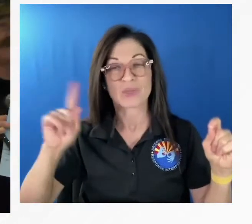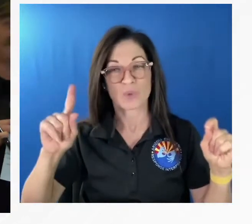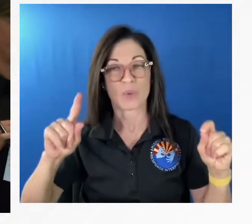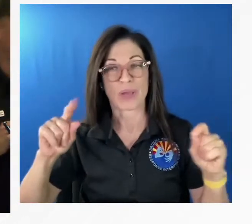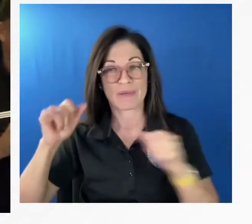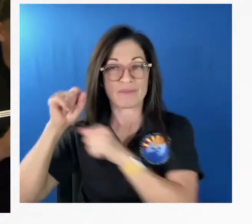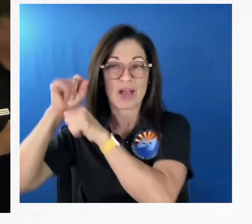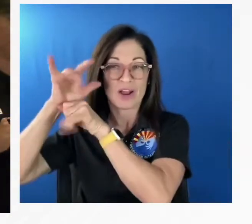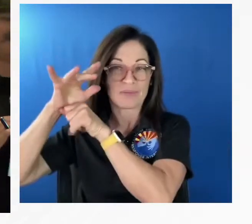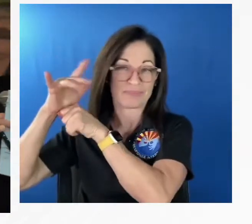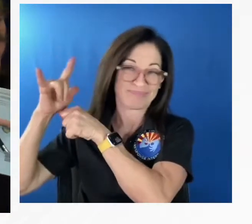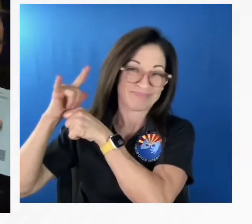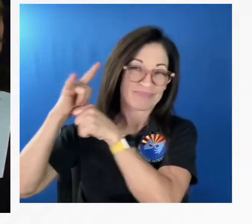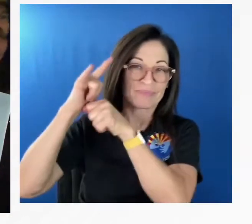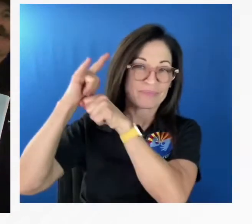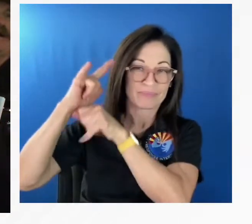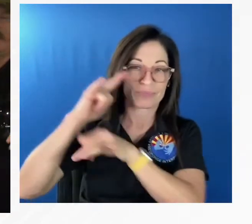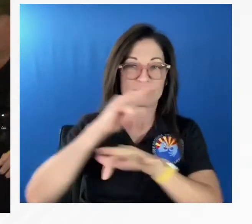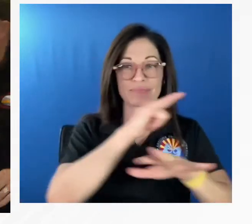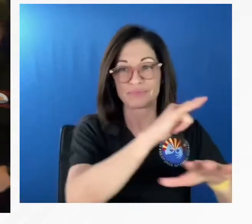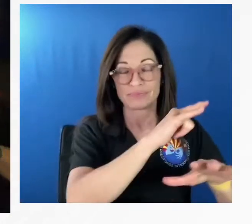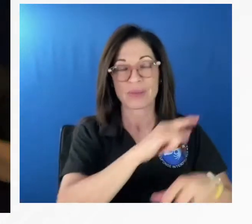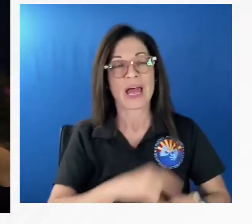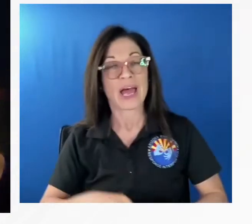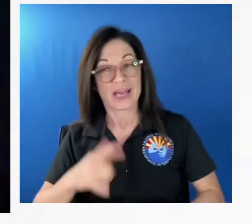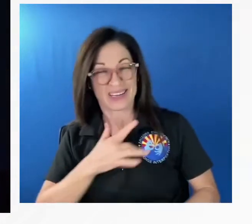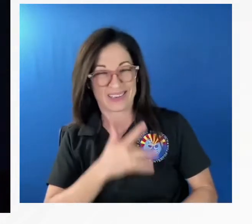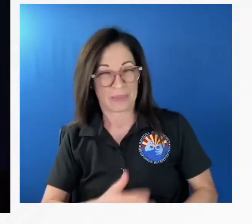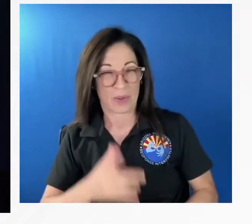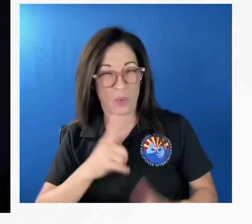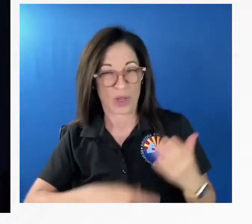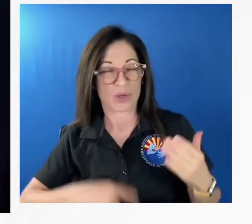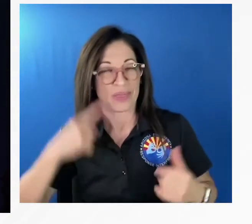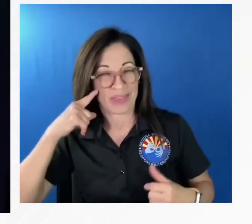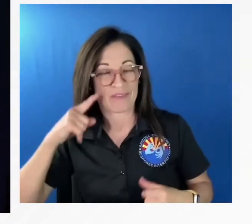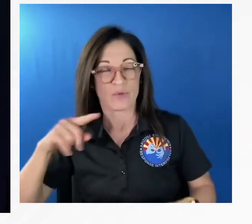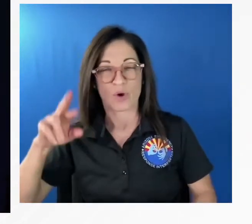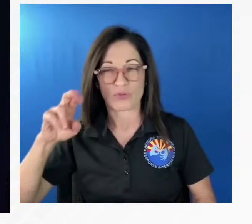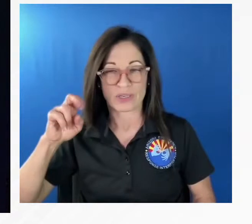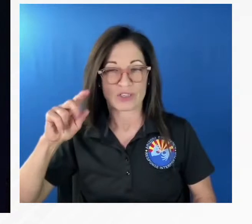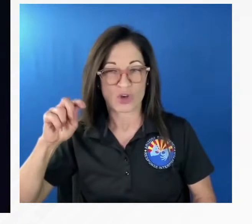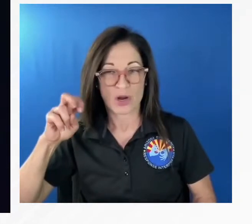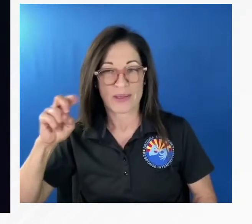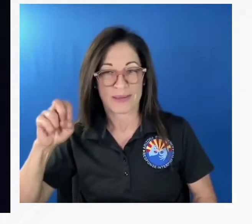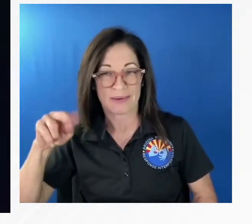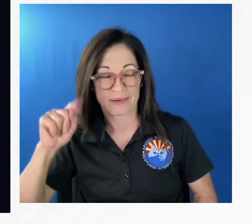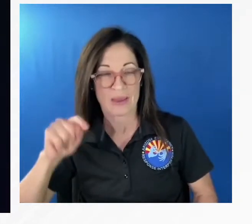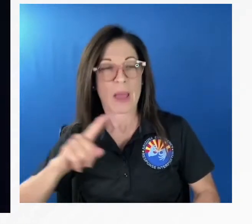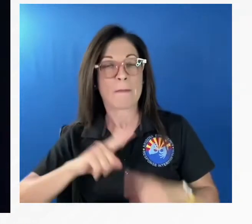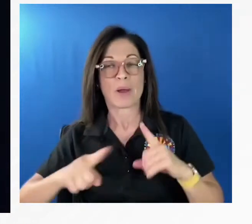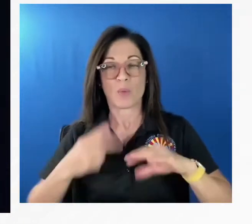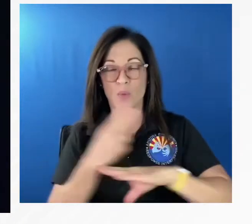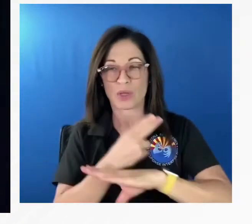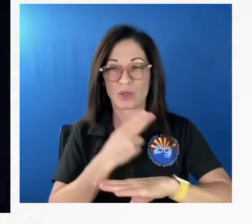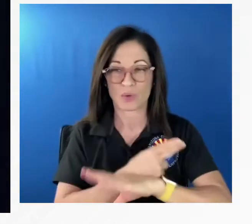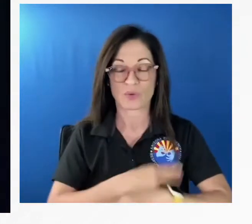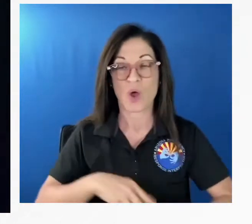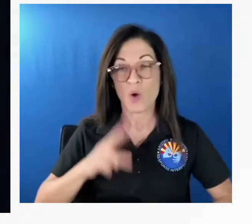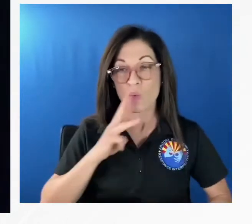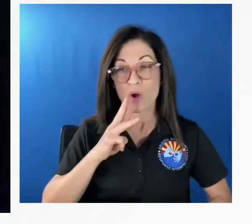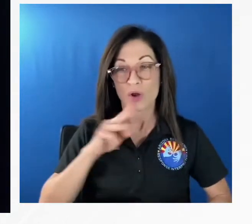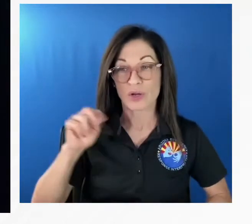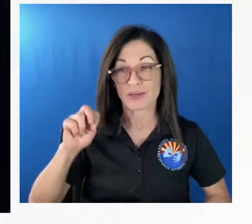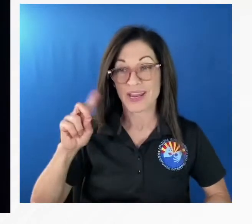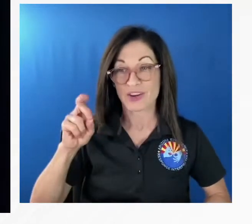you associate retardant coming out of the aircraft. Well, we took some water tenders and were able to take retardant and put it on the upper